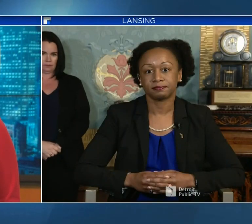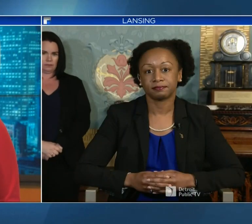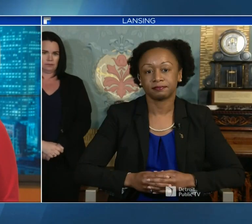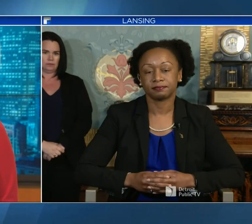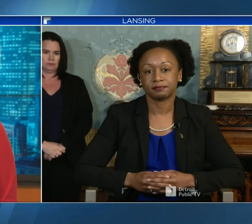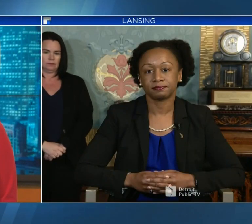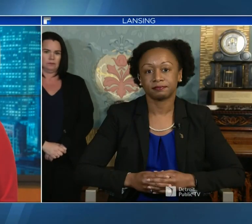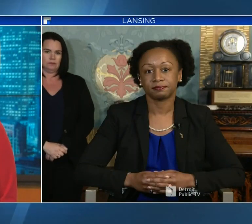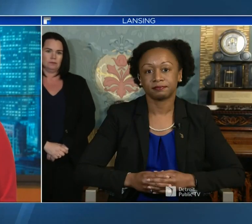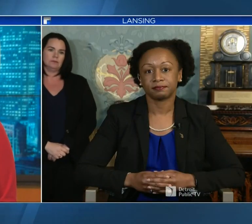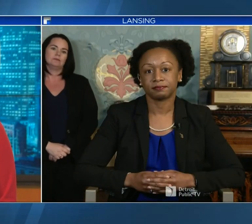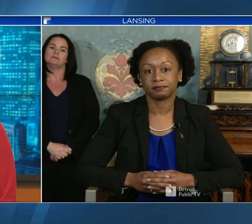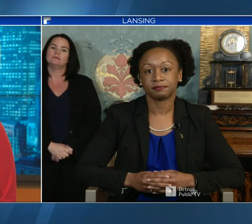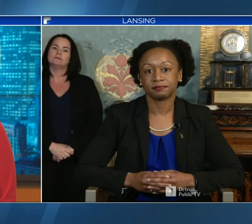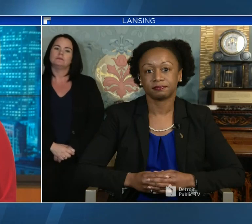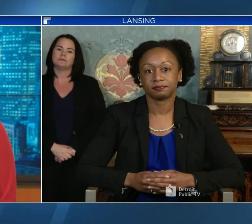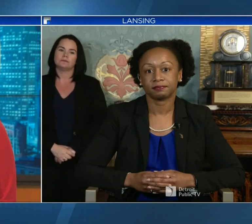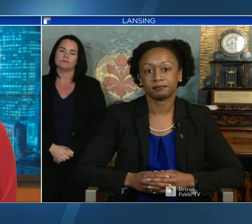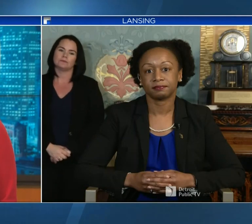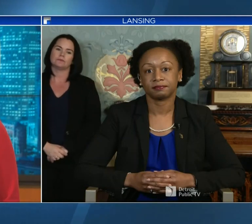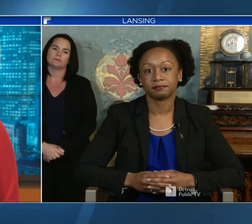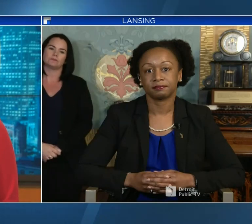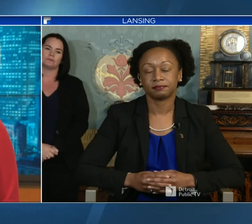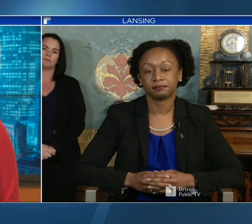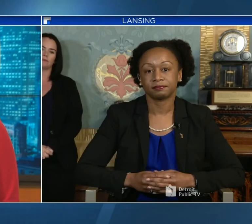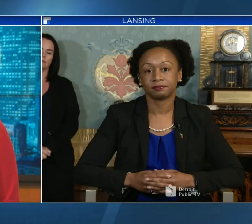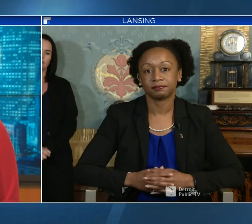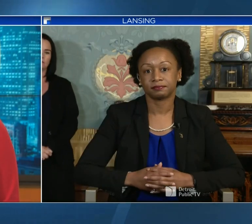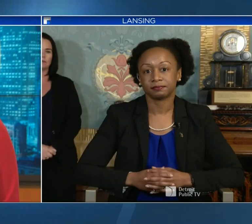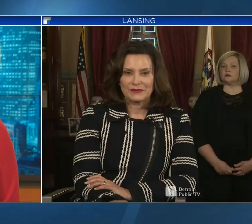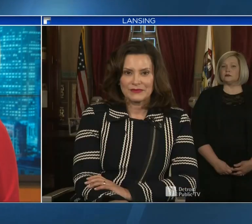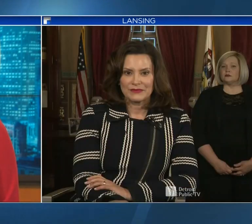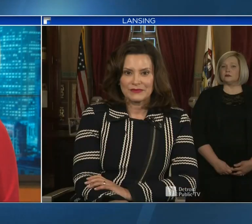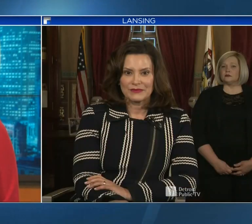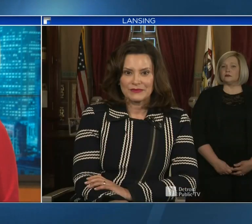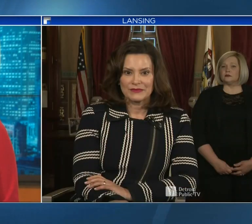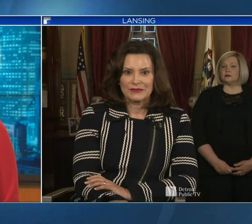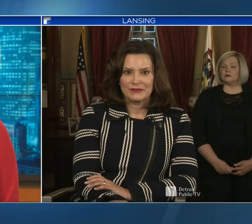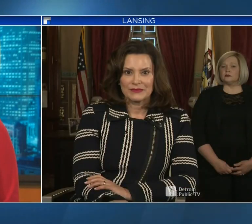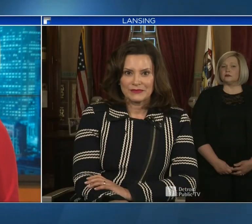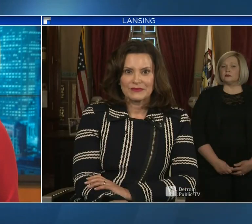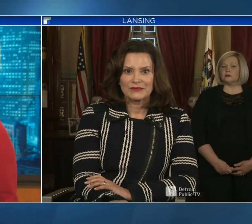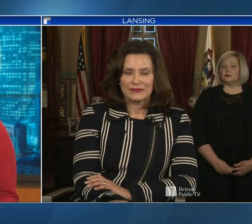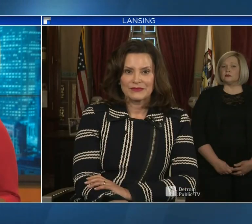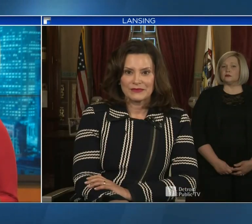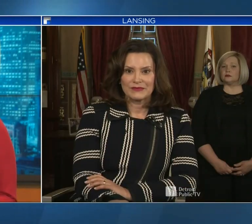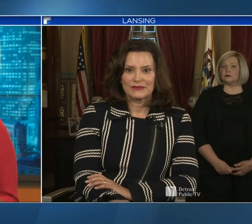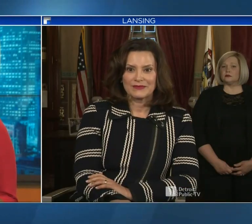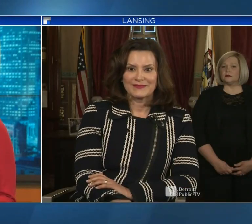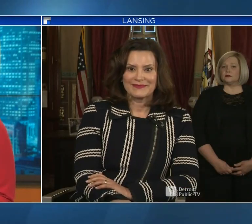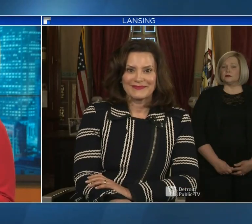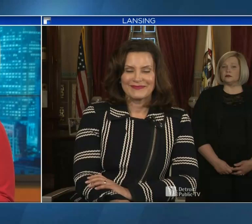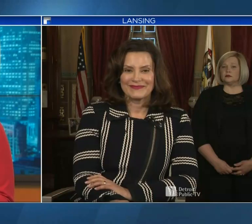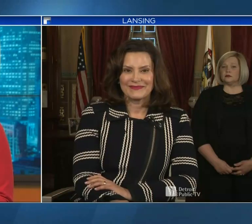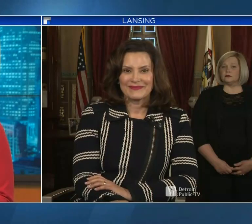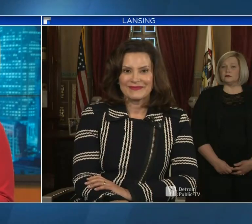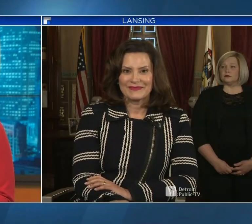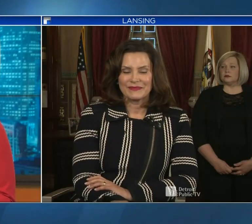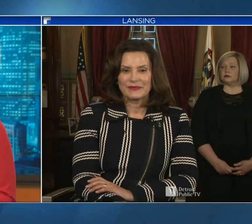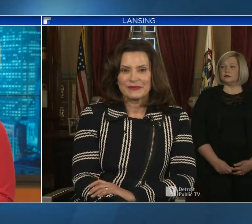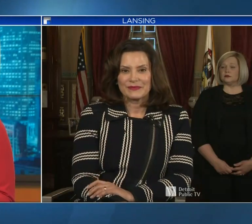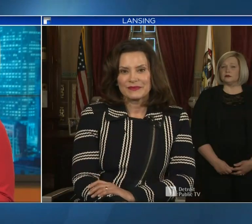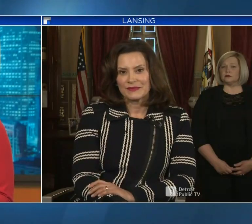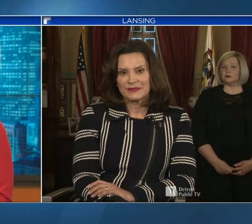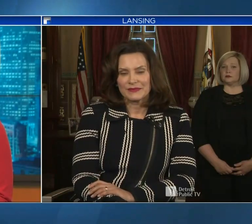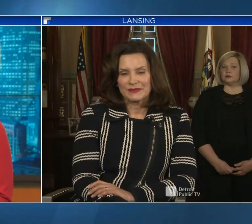Thank you both. We have a viewer question now and Governor you can answer this or Dr. Khaldun you can take this. Mel from Westland wants